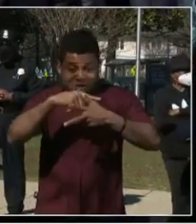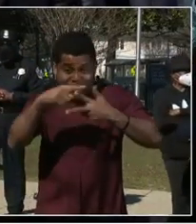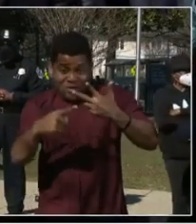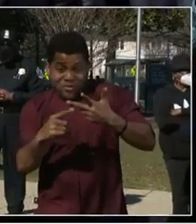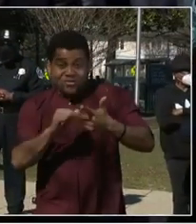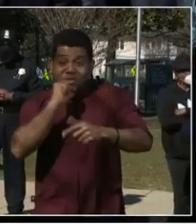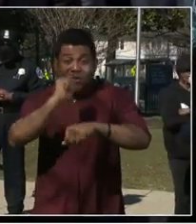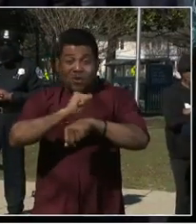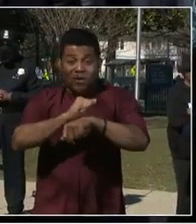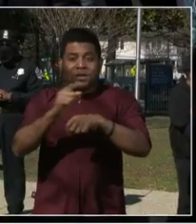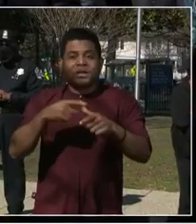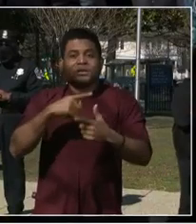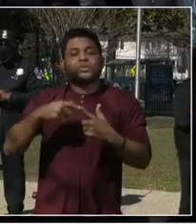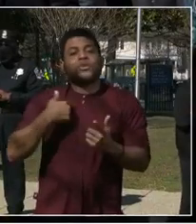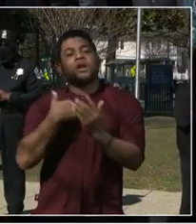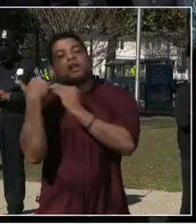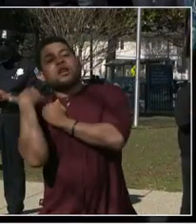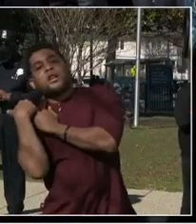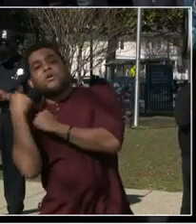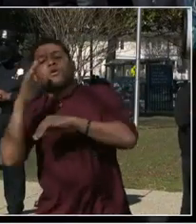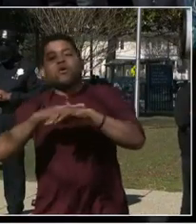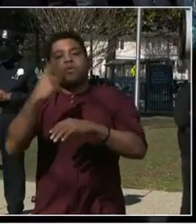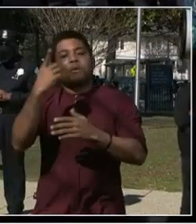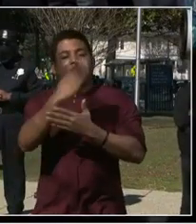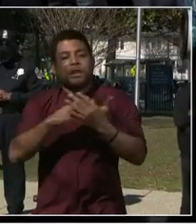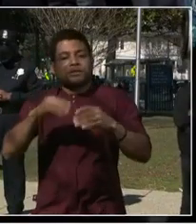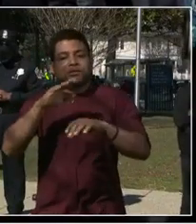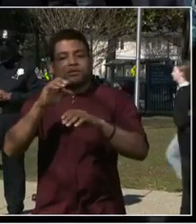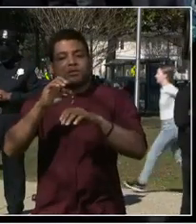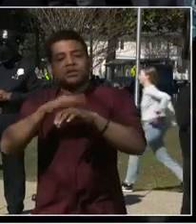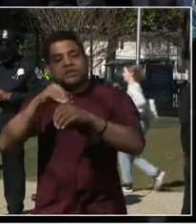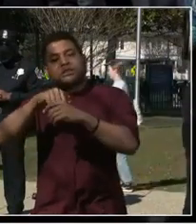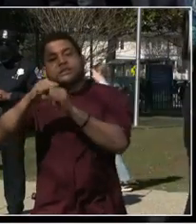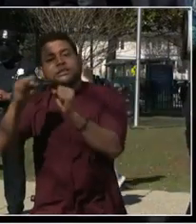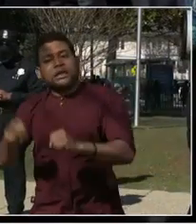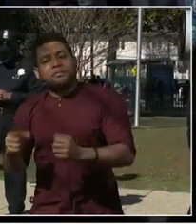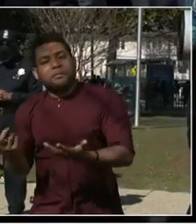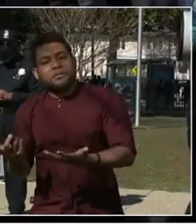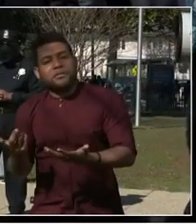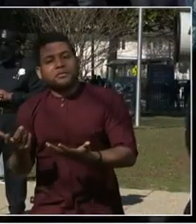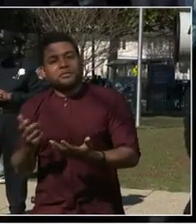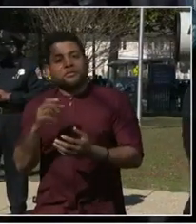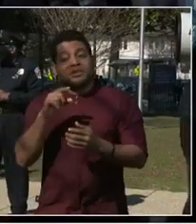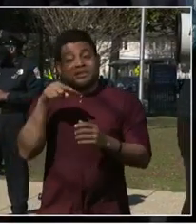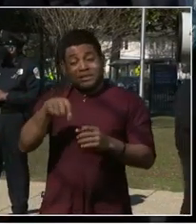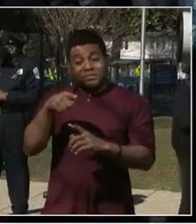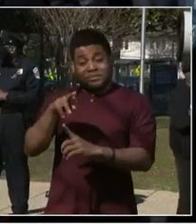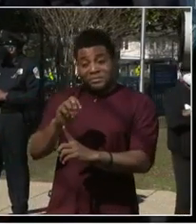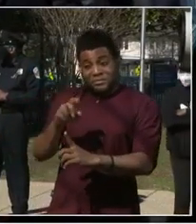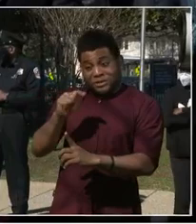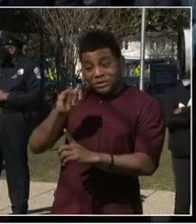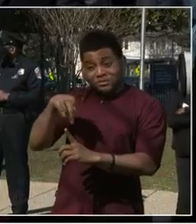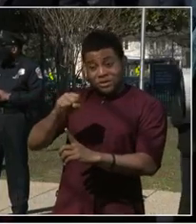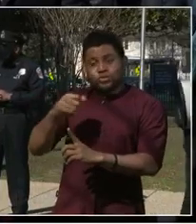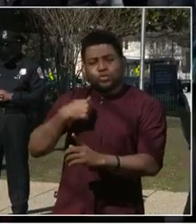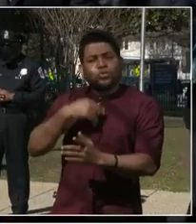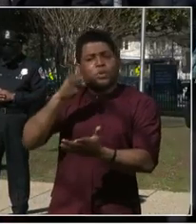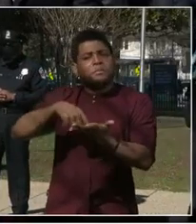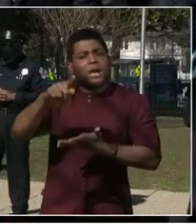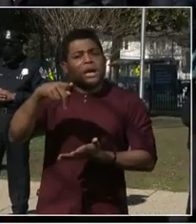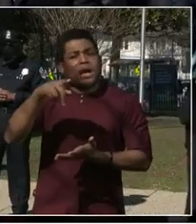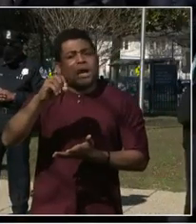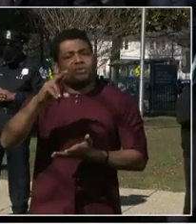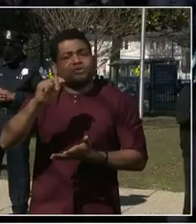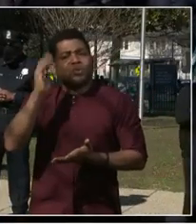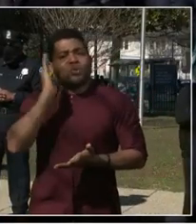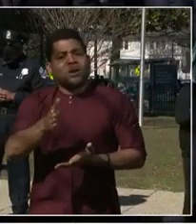system. So yeah, we fully expect to pay out, and it was extremely helpful to making sure that we really kind of tied everything together. Is it fair